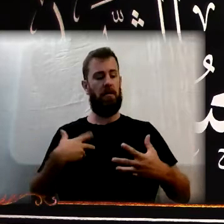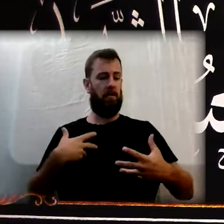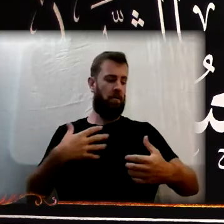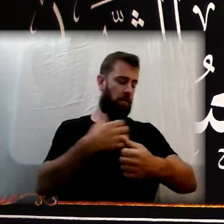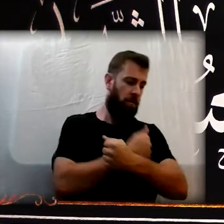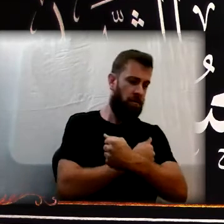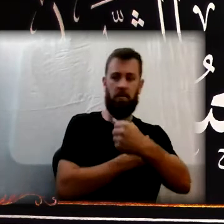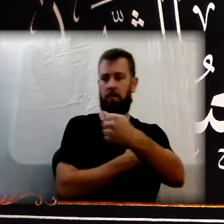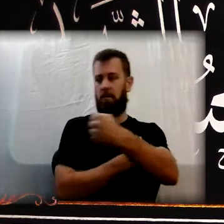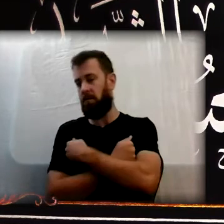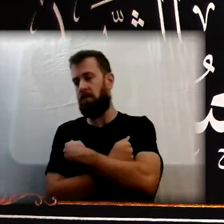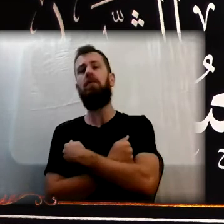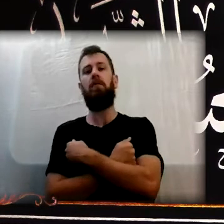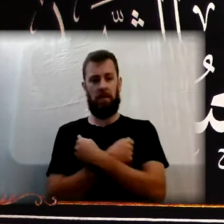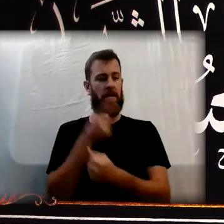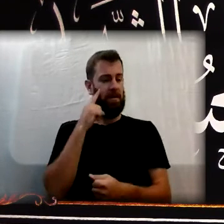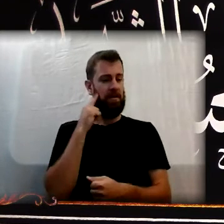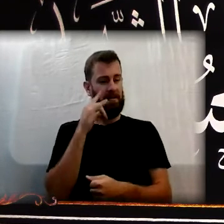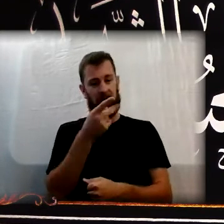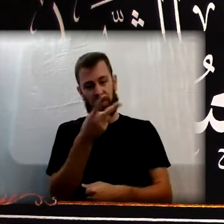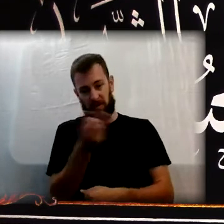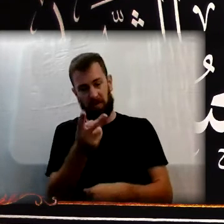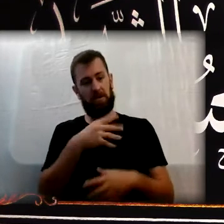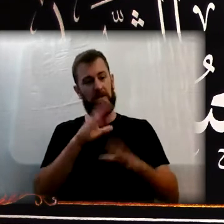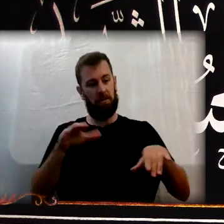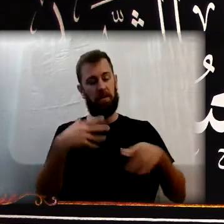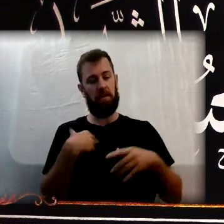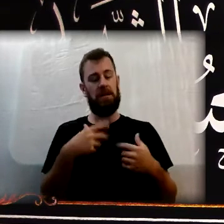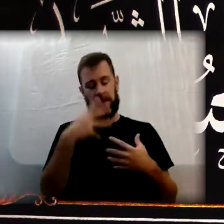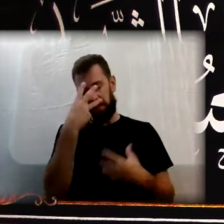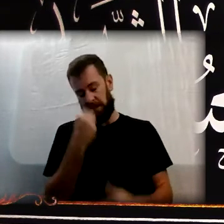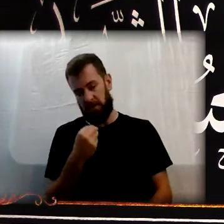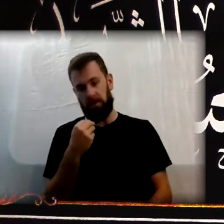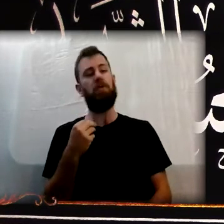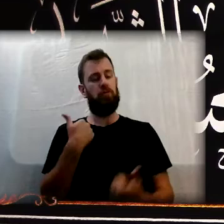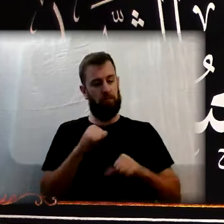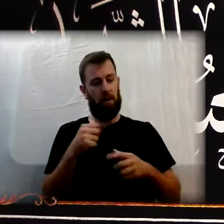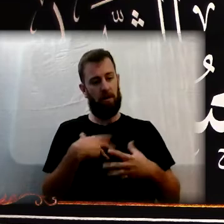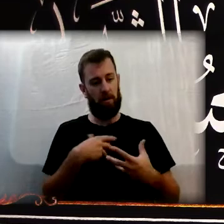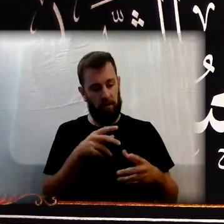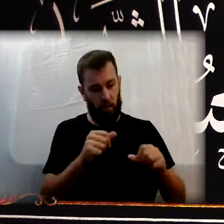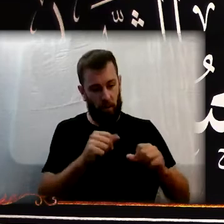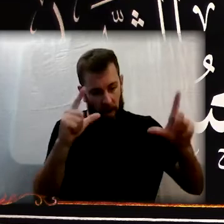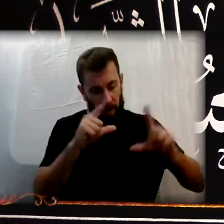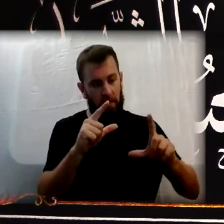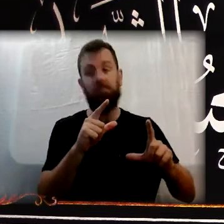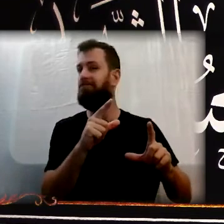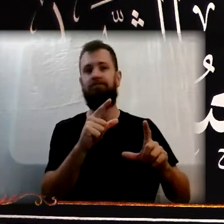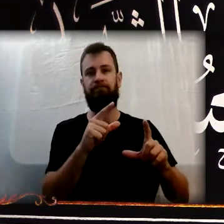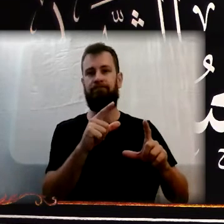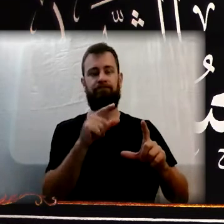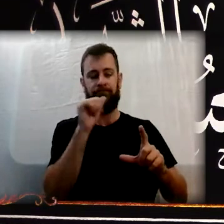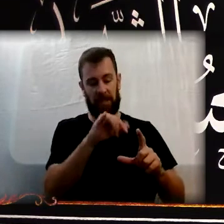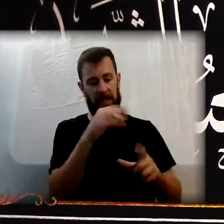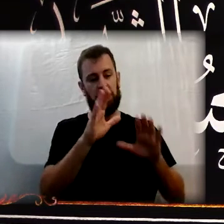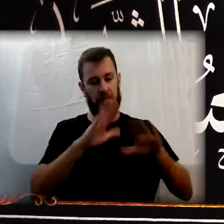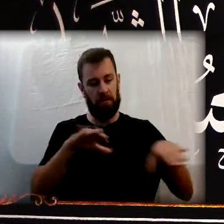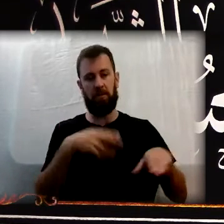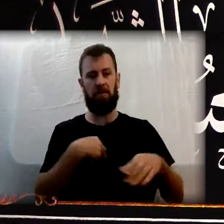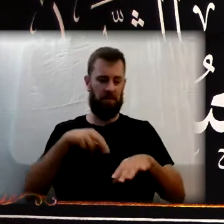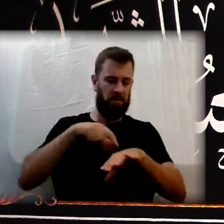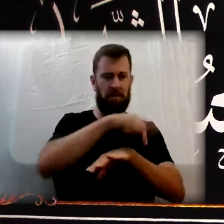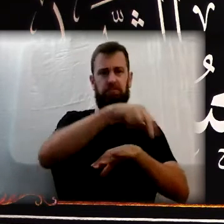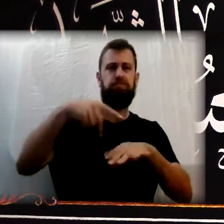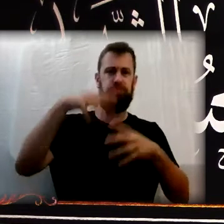arm. They think that these children are asleep. They try to wake the children only to find that they have been trampled by